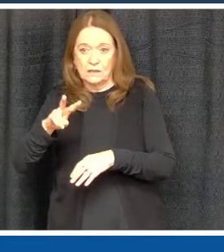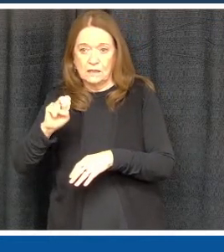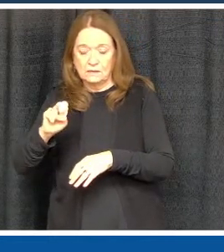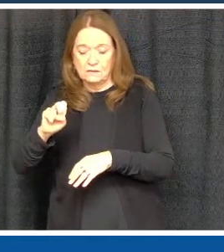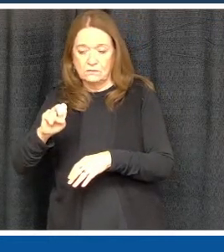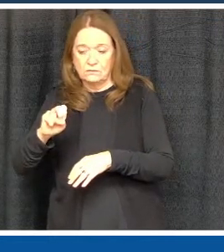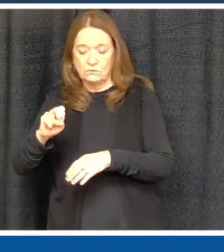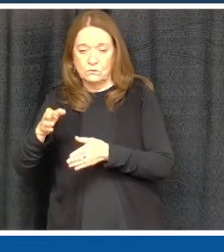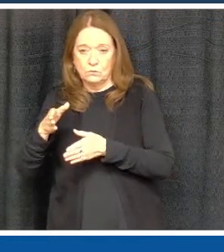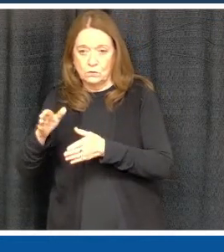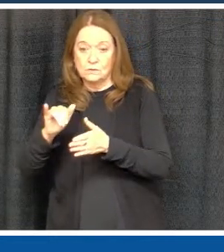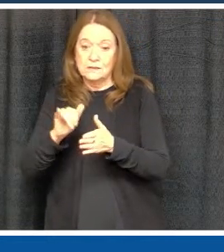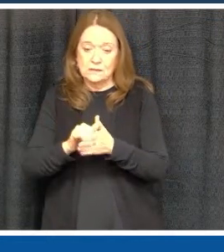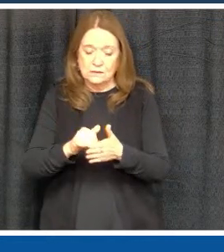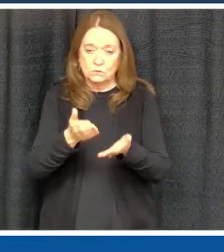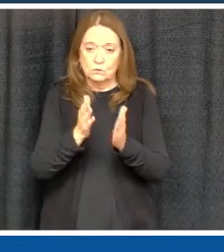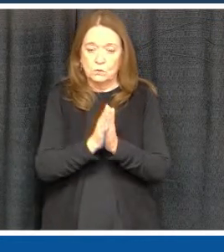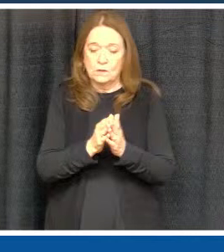request of the street department.